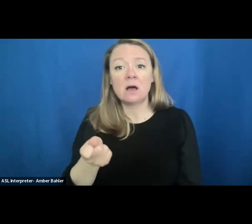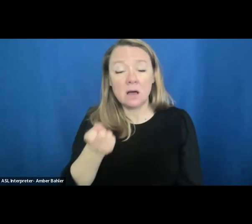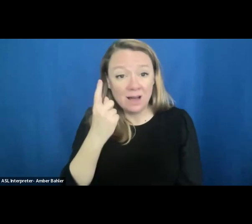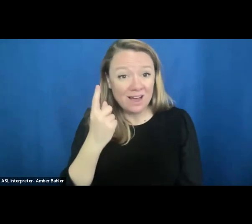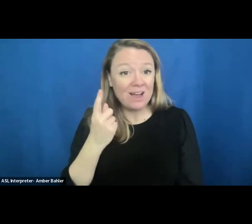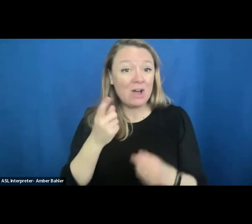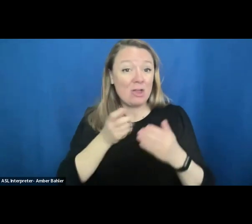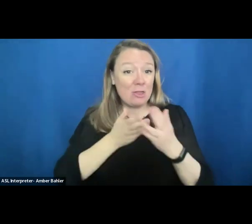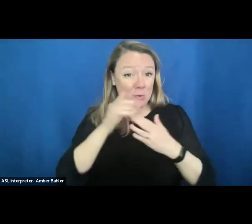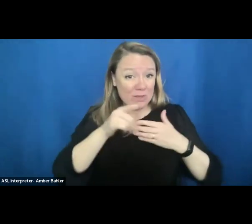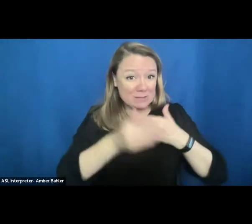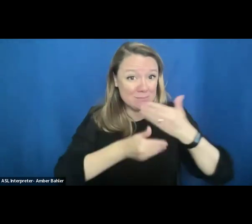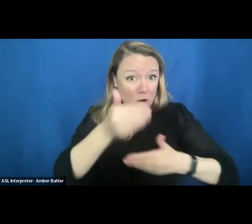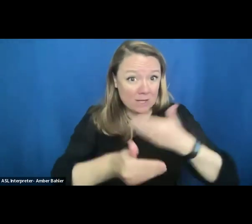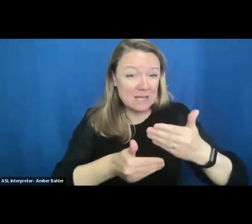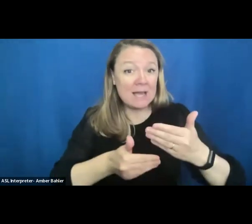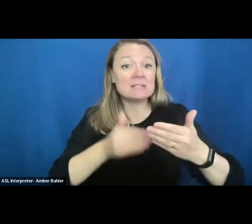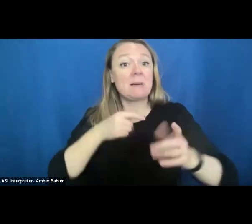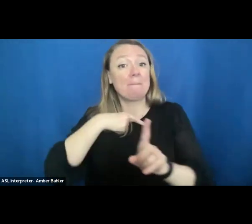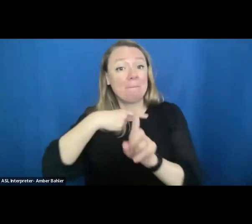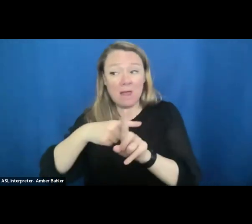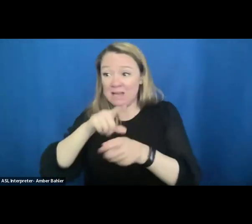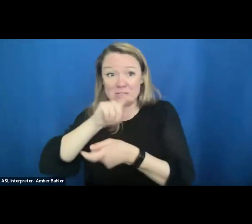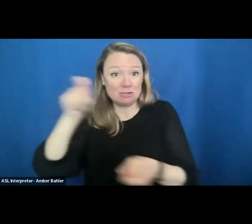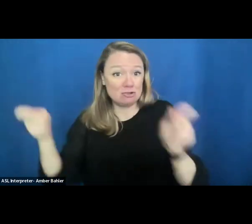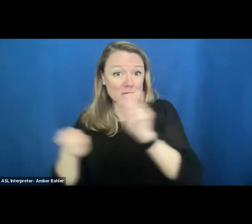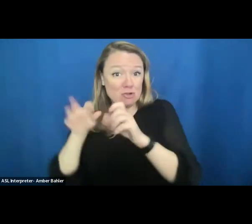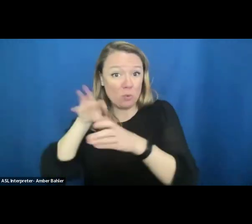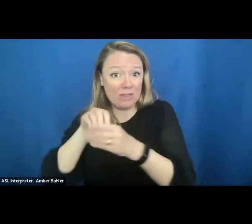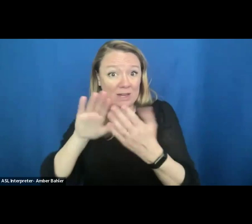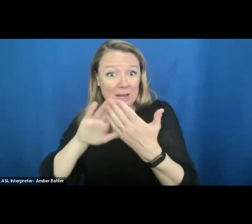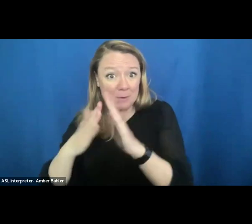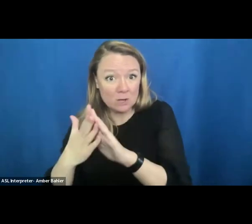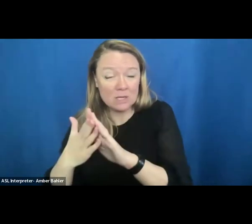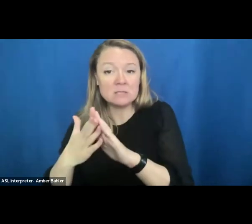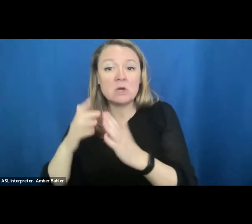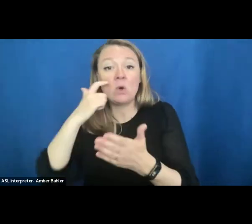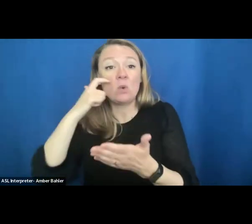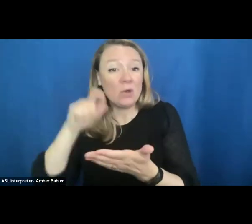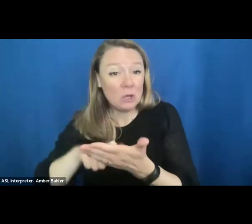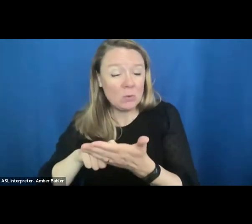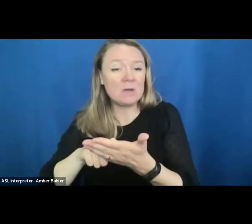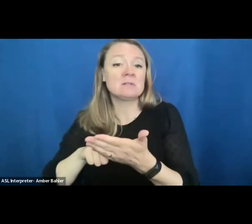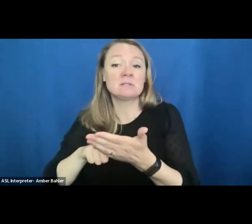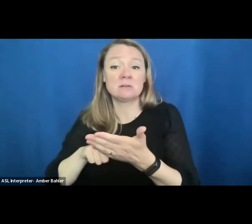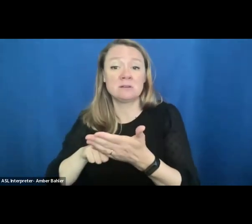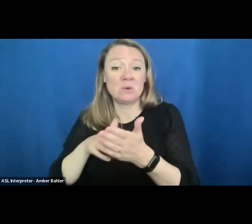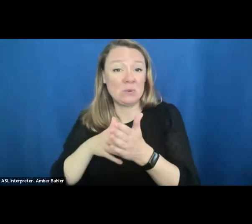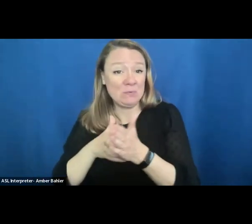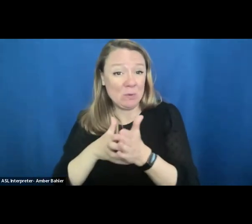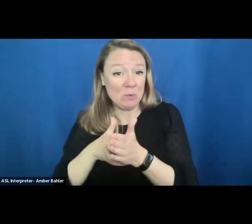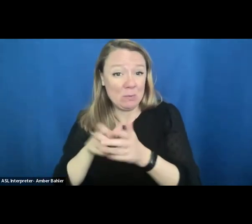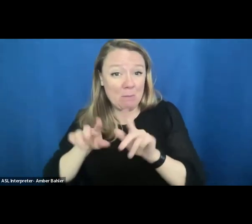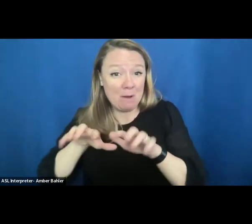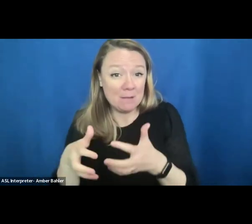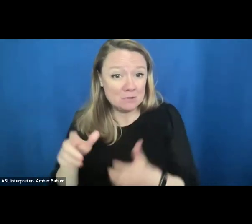that our most vulnerable populations are on the street. And that's where you